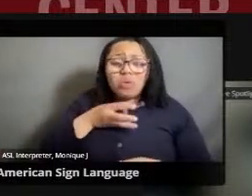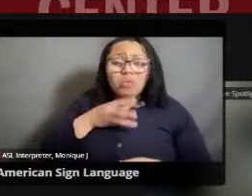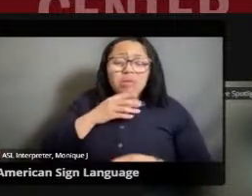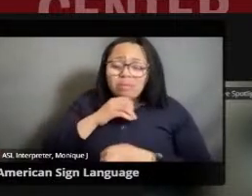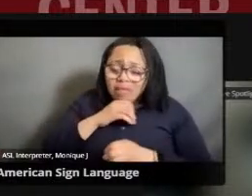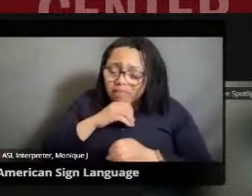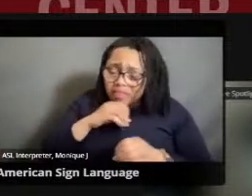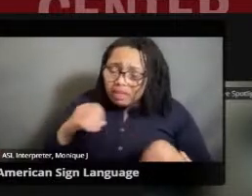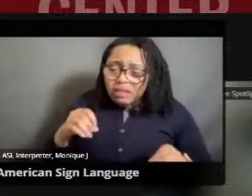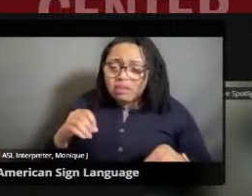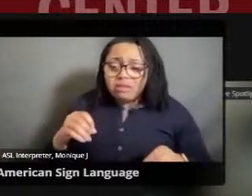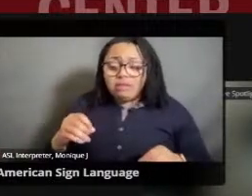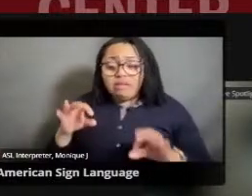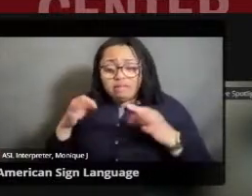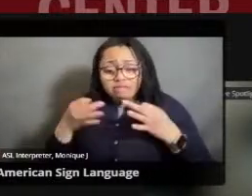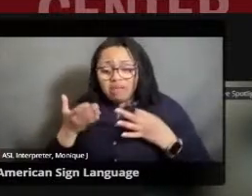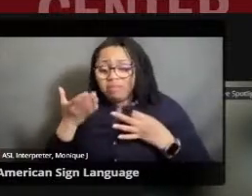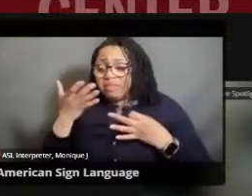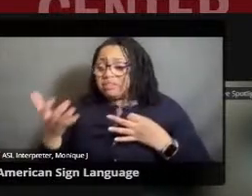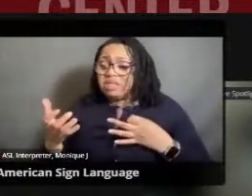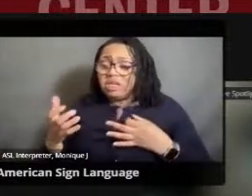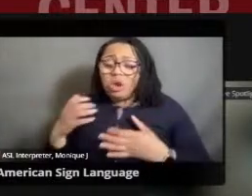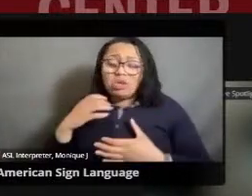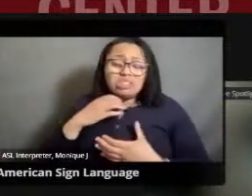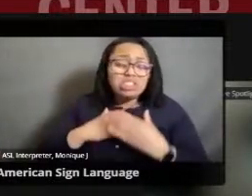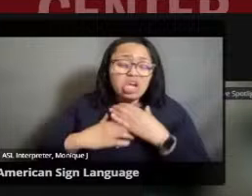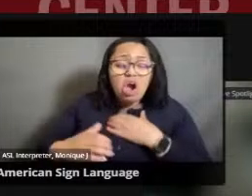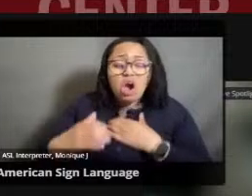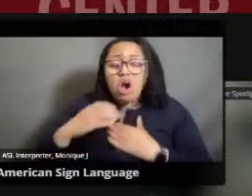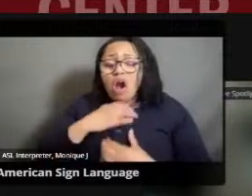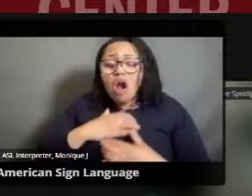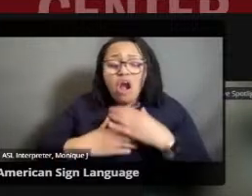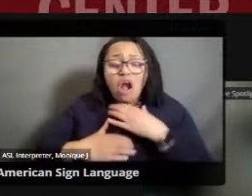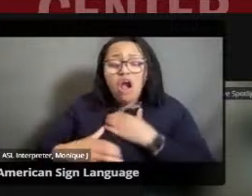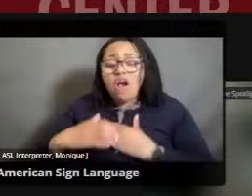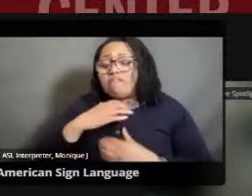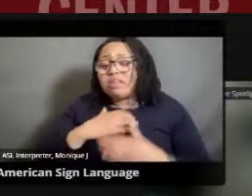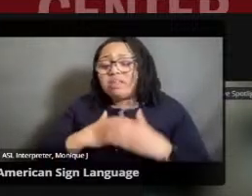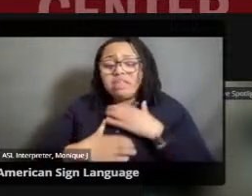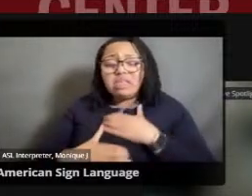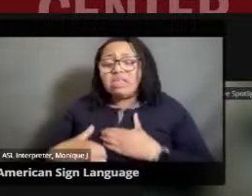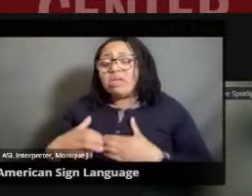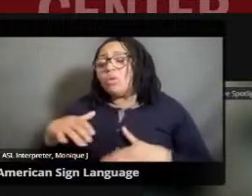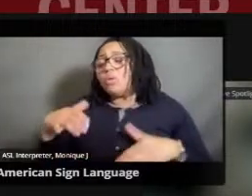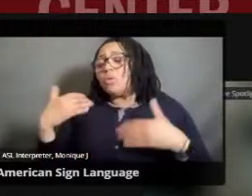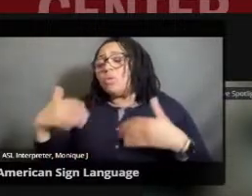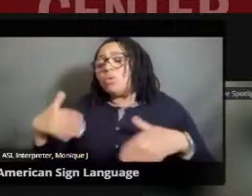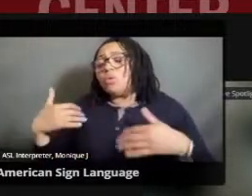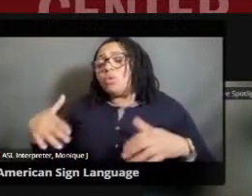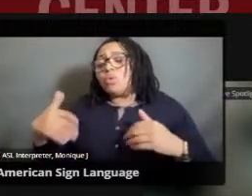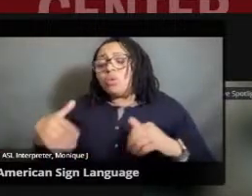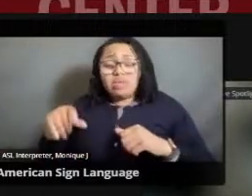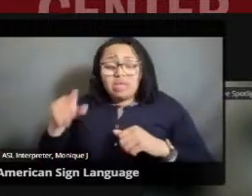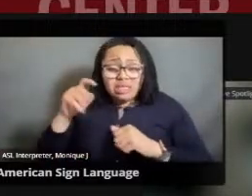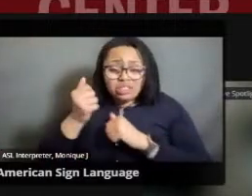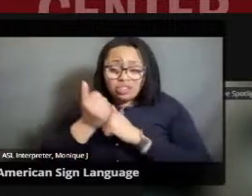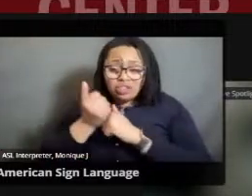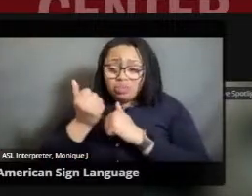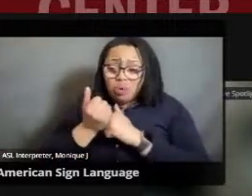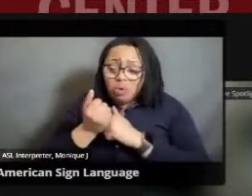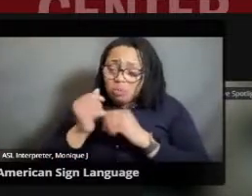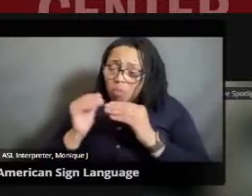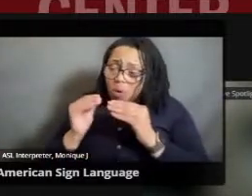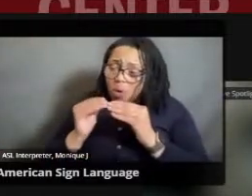and starving in the evening. And, you know, our support means more than ever now that their funding has been cut